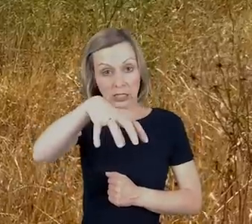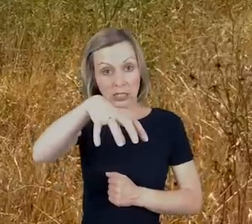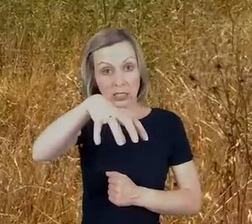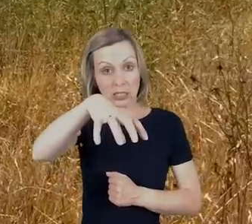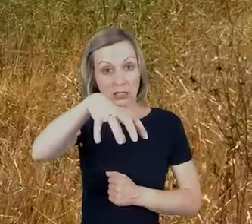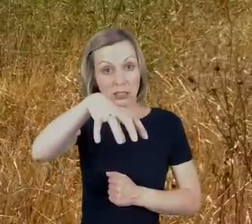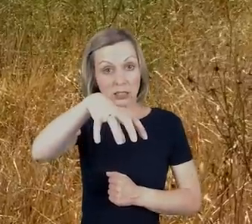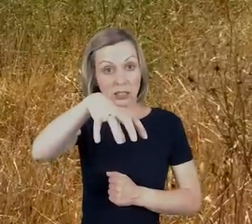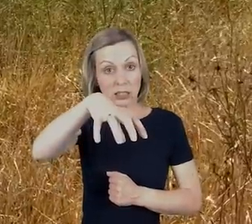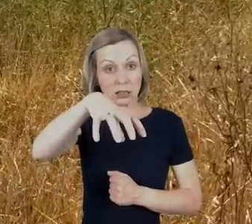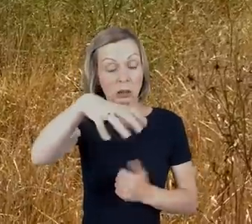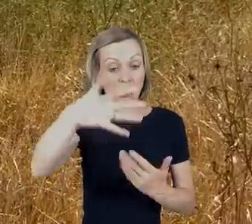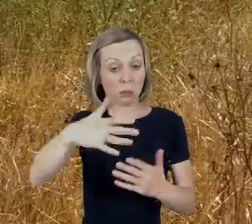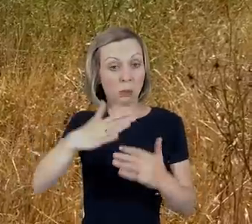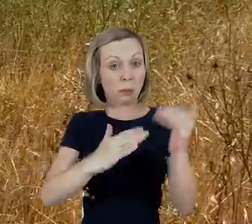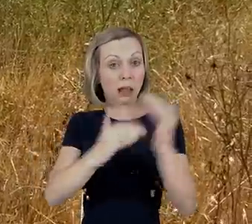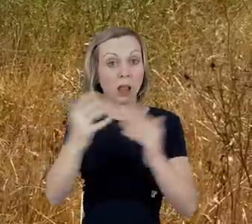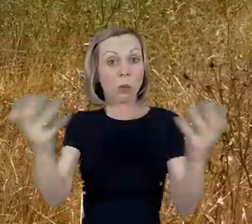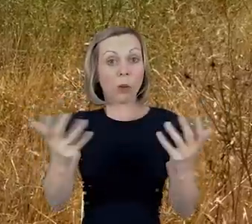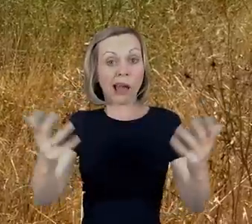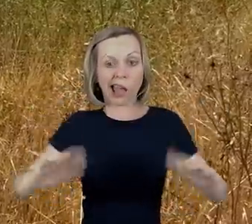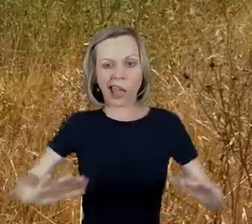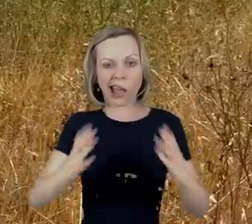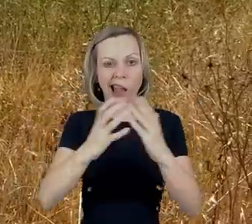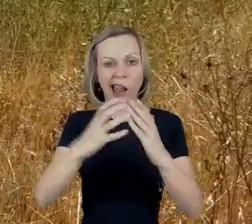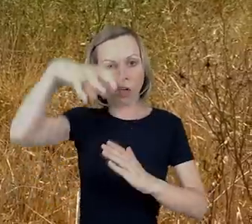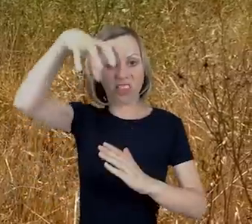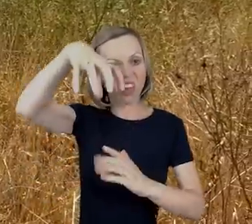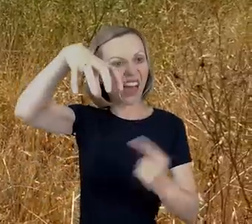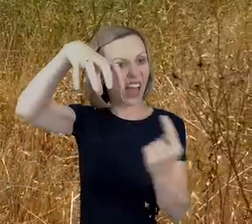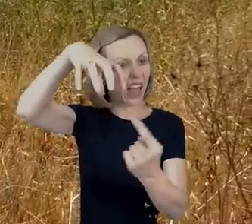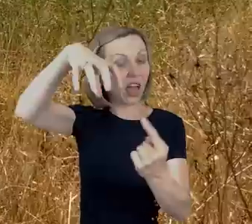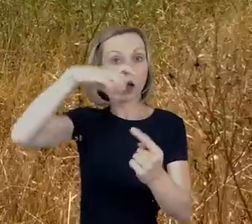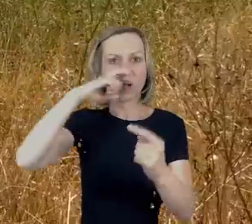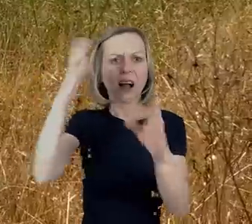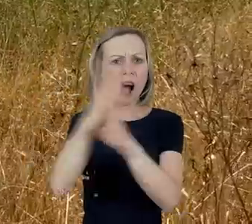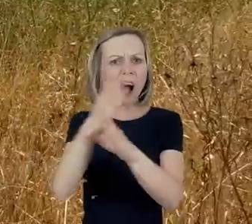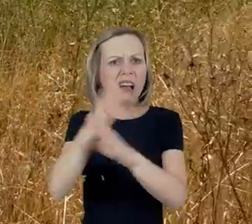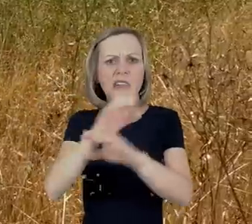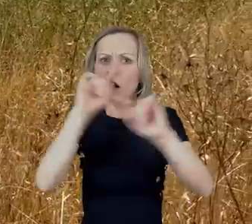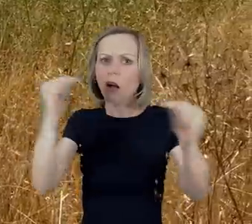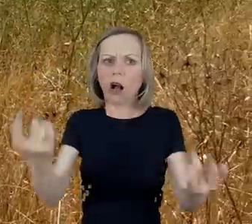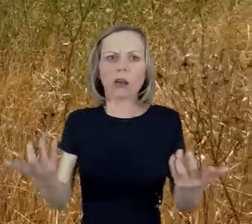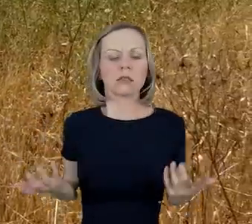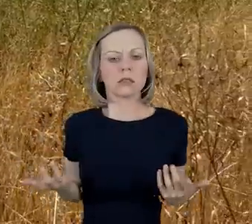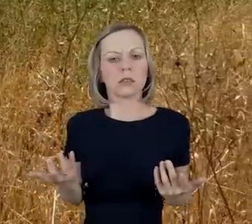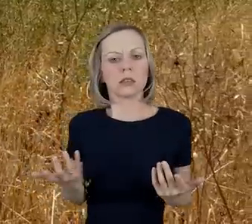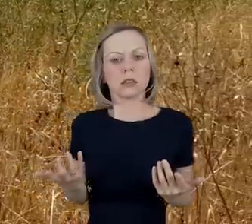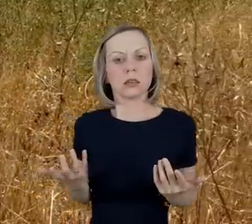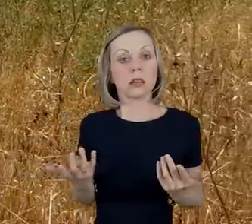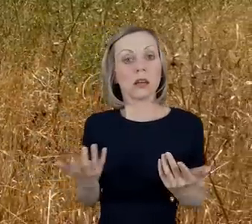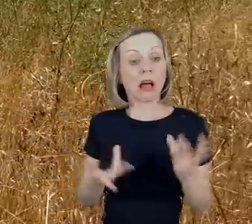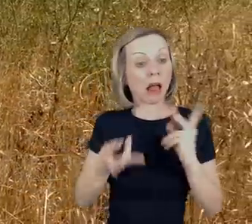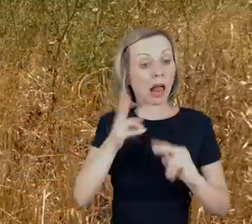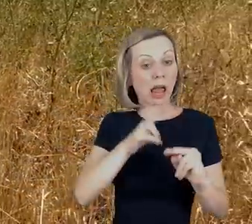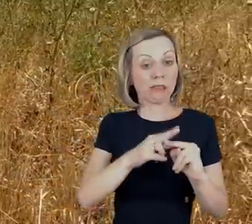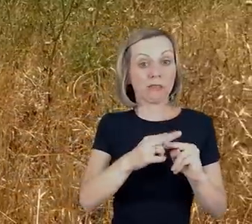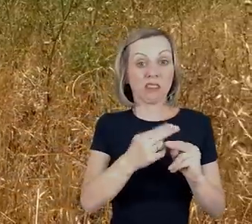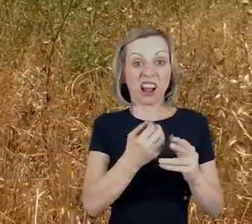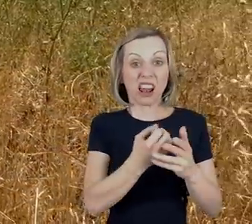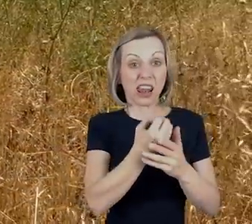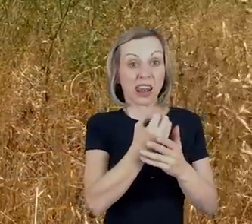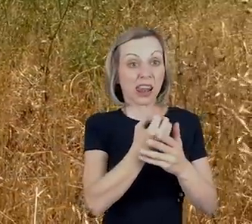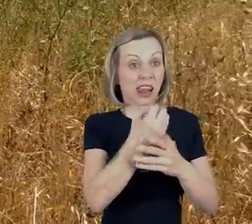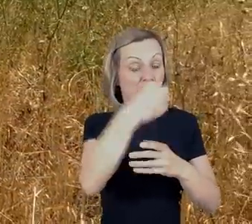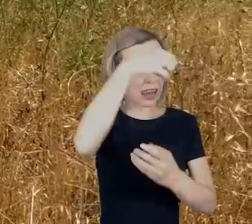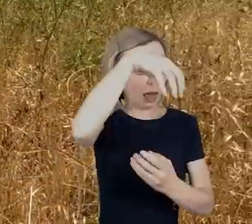A city built on a hill cannot be hidden. No one, after lighting a lamp, puts it under the bushel, but